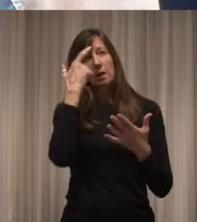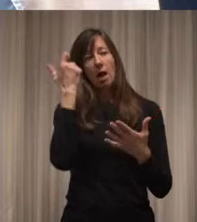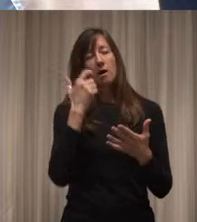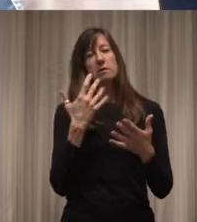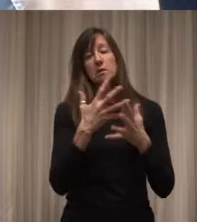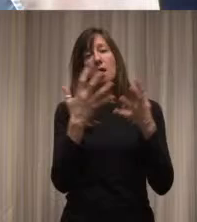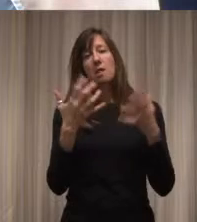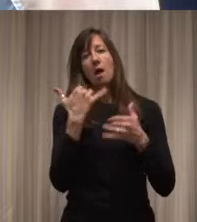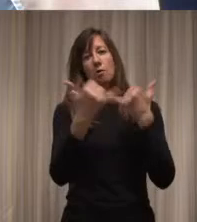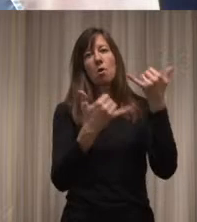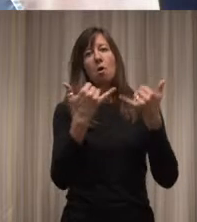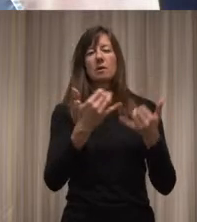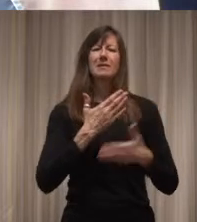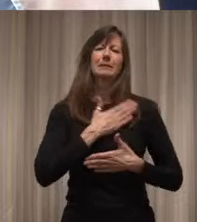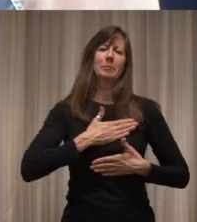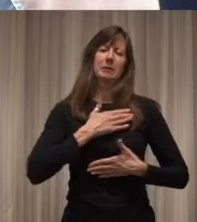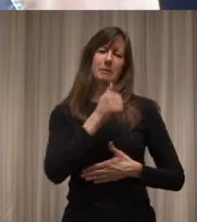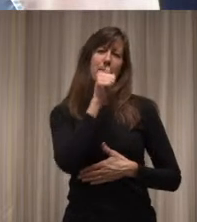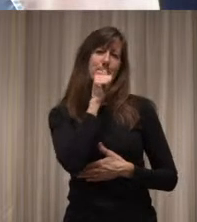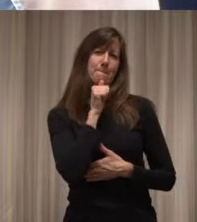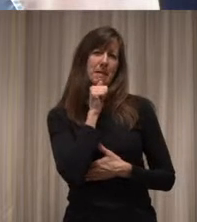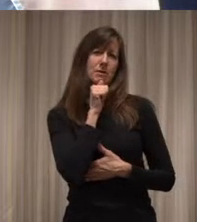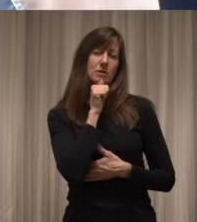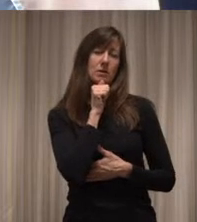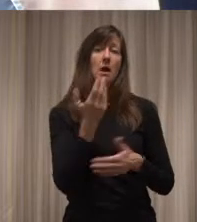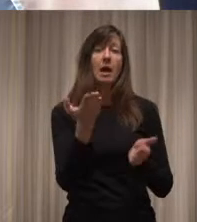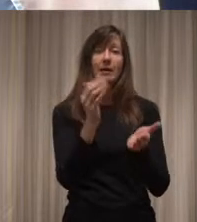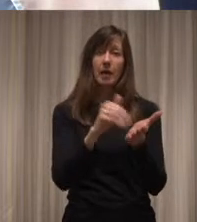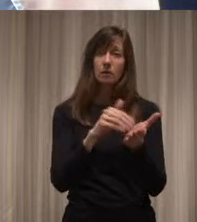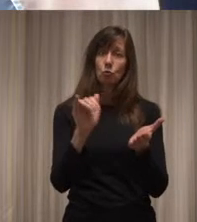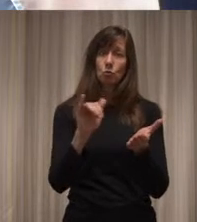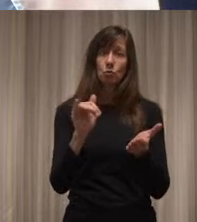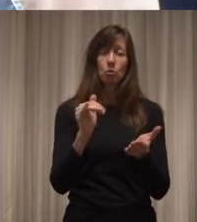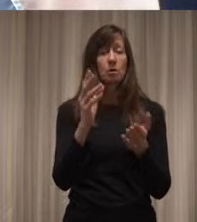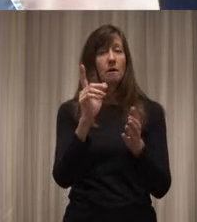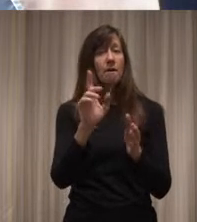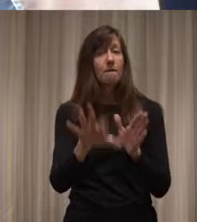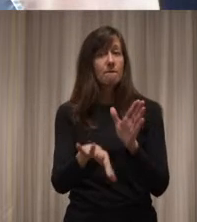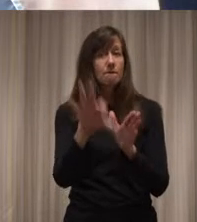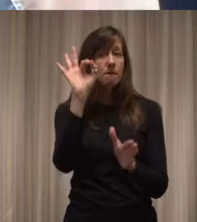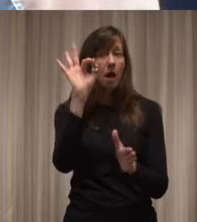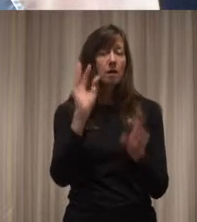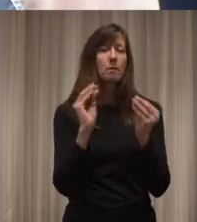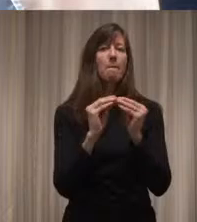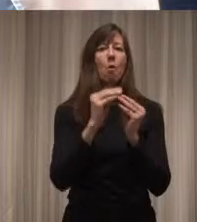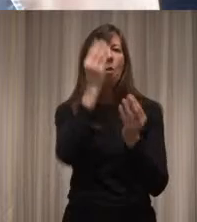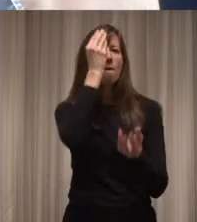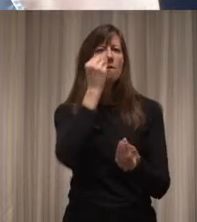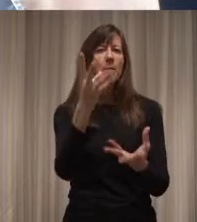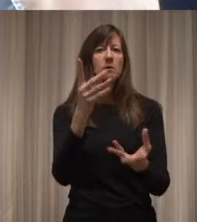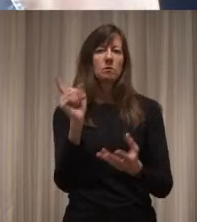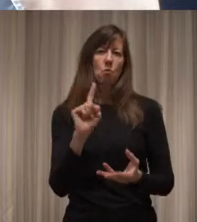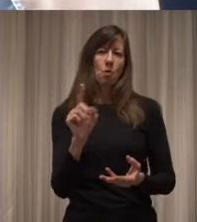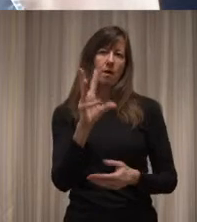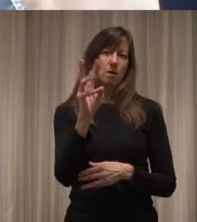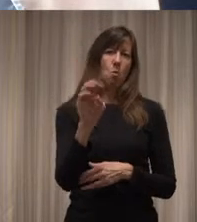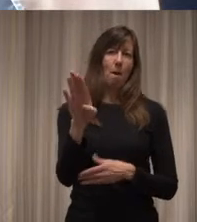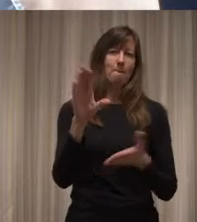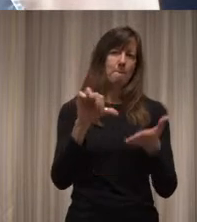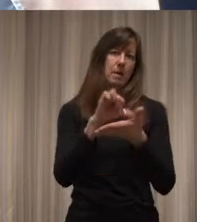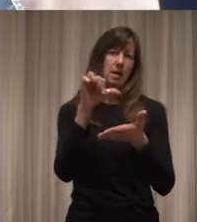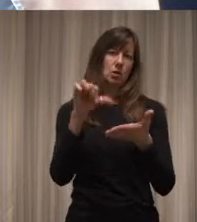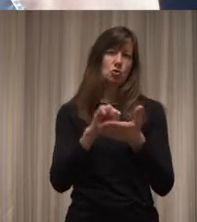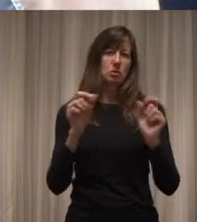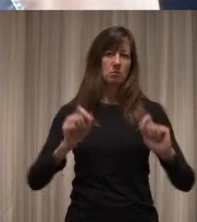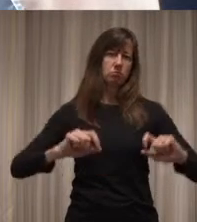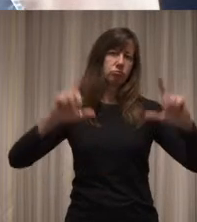Recovery Service Center, which is on the screen, and also at the Recovery Service Center. Not only can we help with testing and